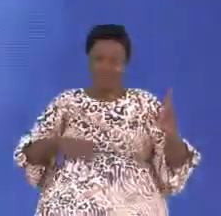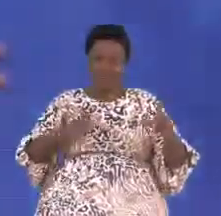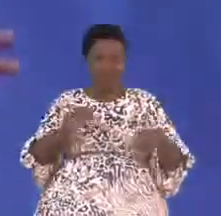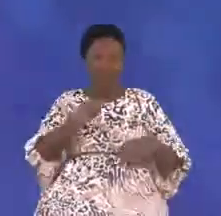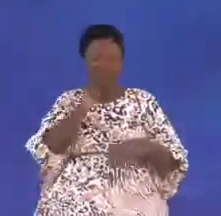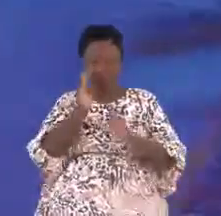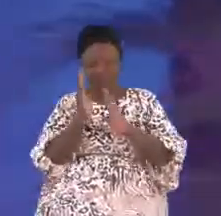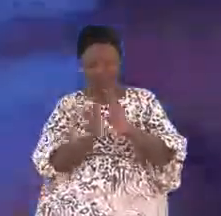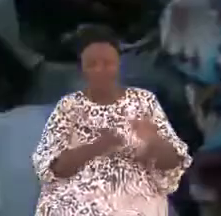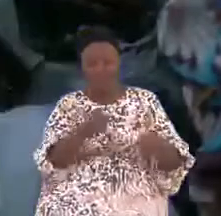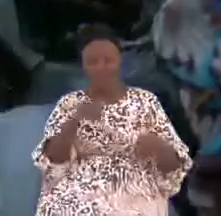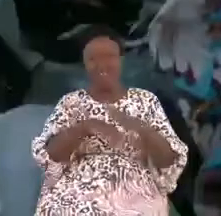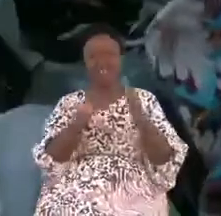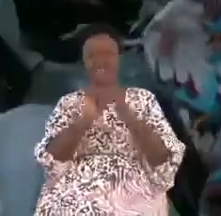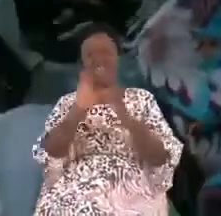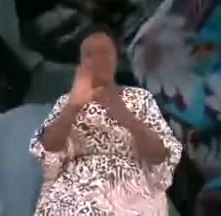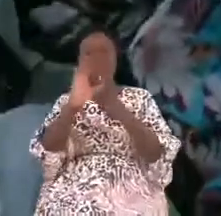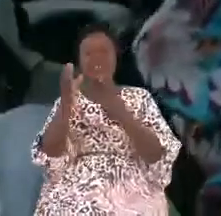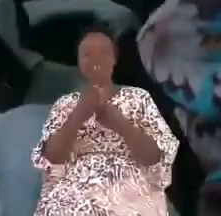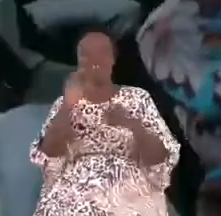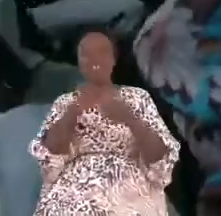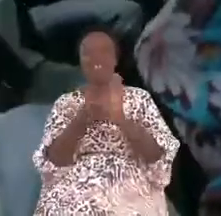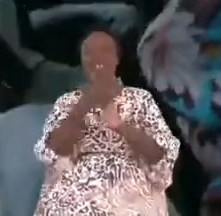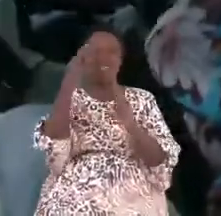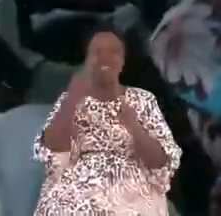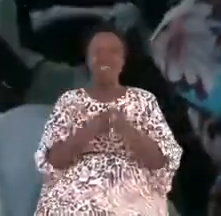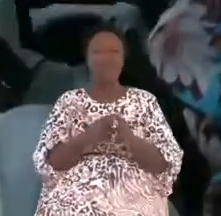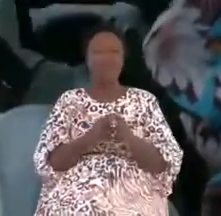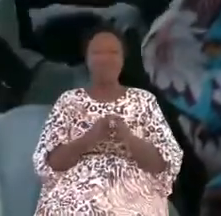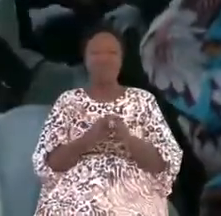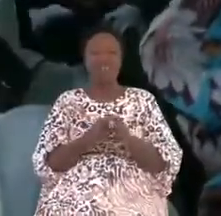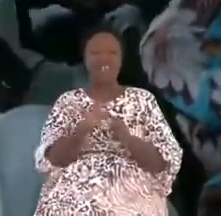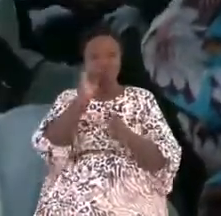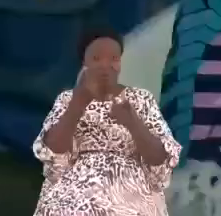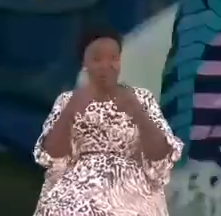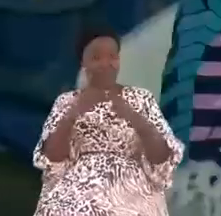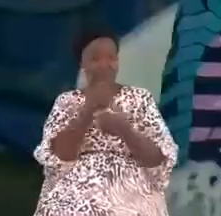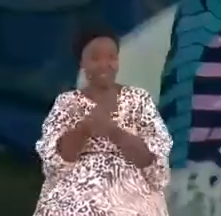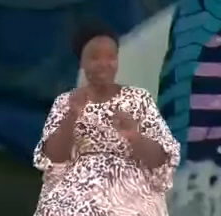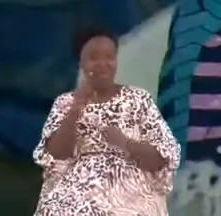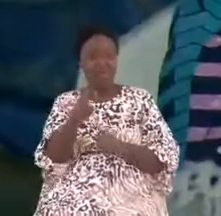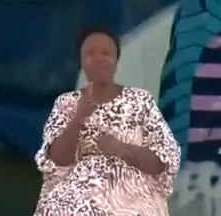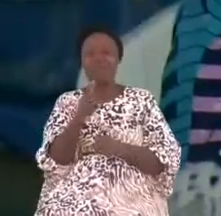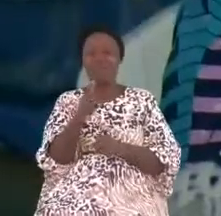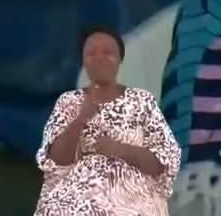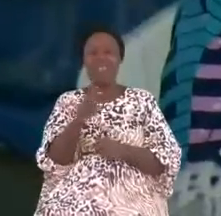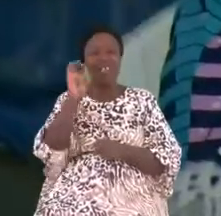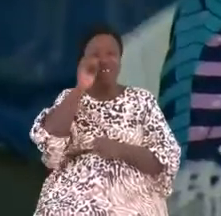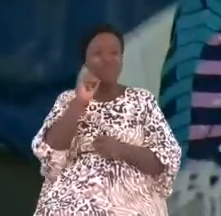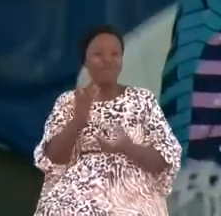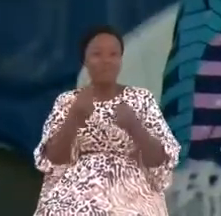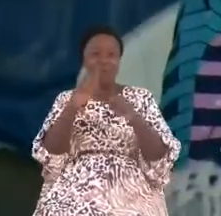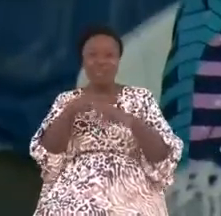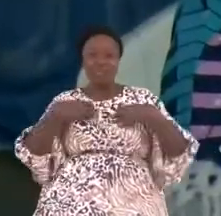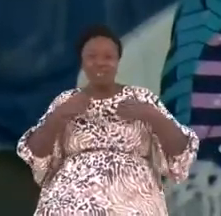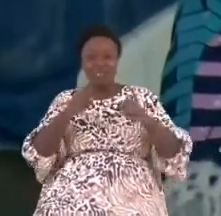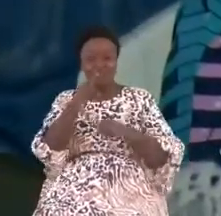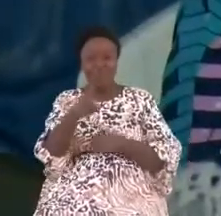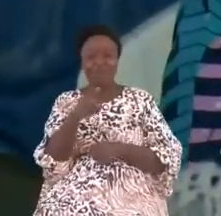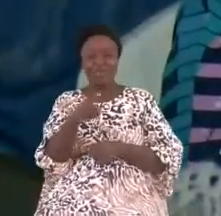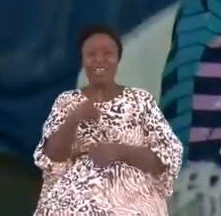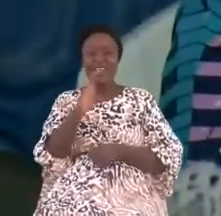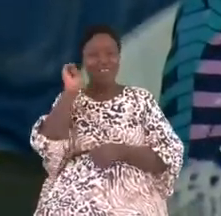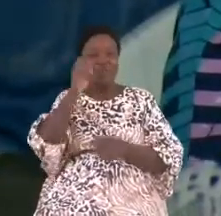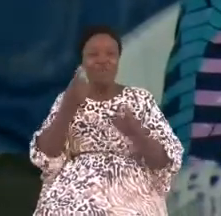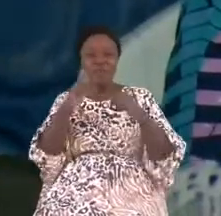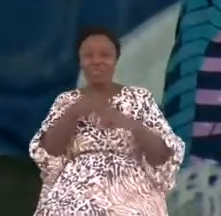you in that condition he'll come and save you he'll come and heal you he'll come and